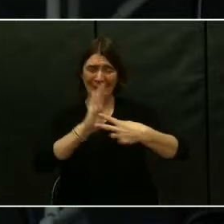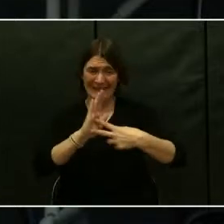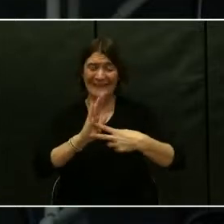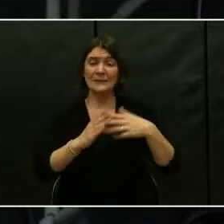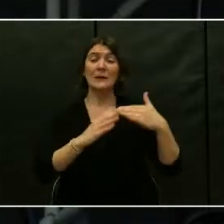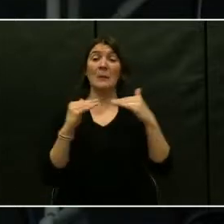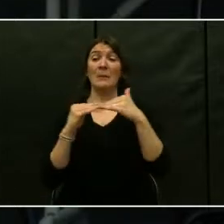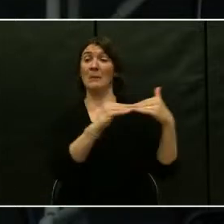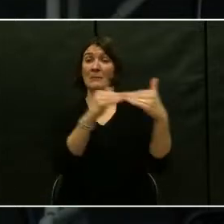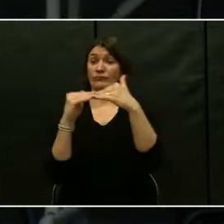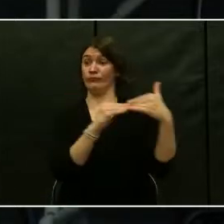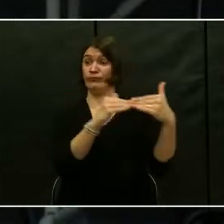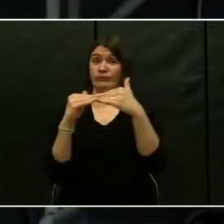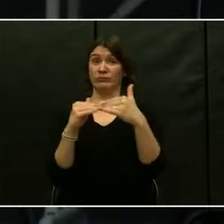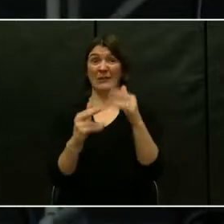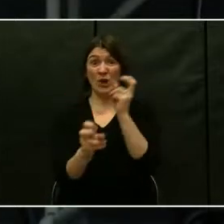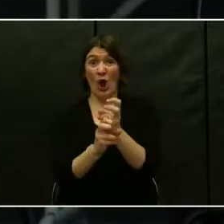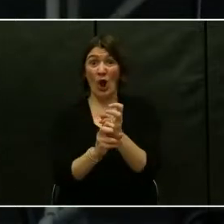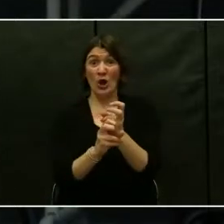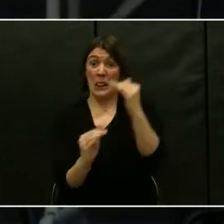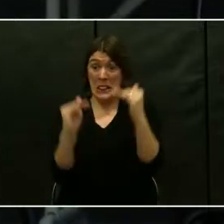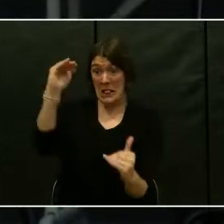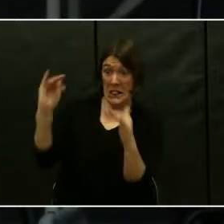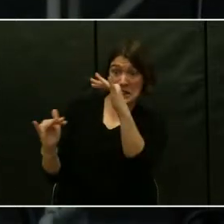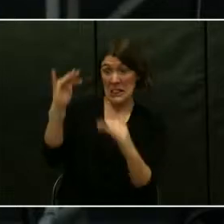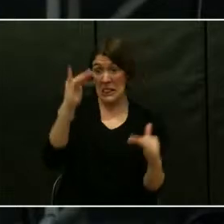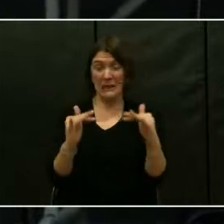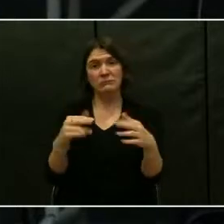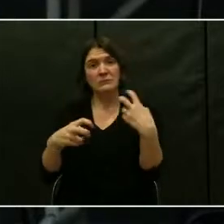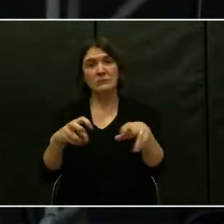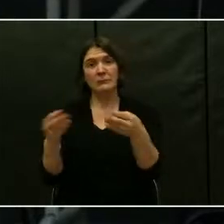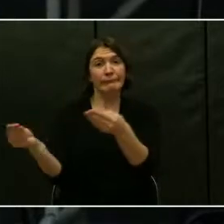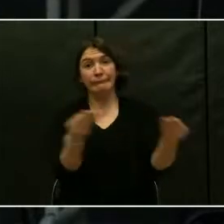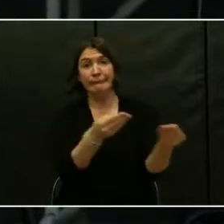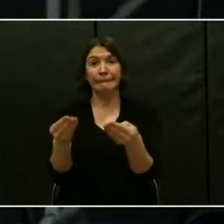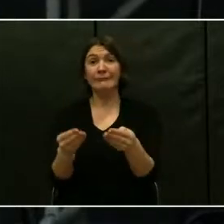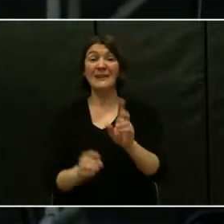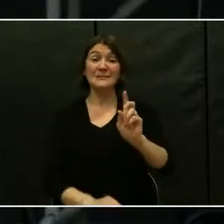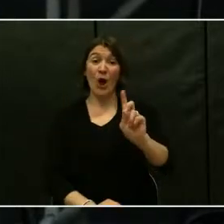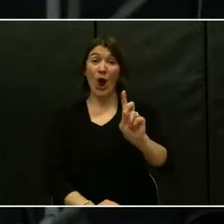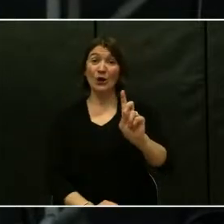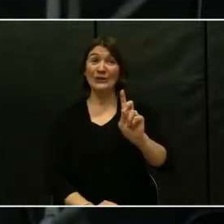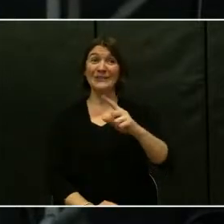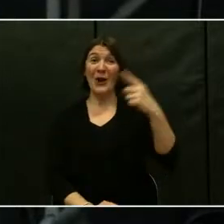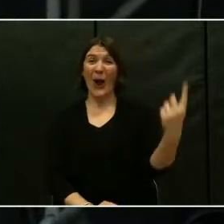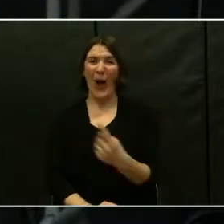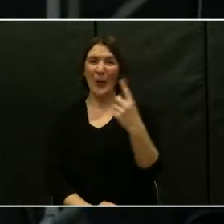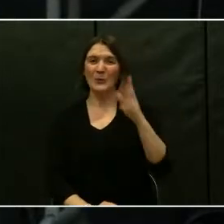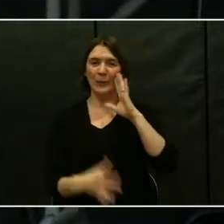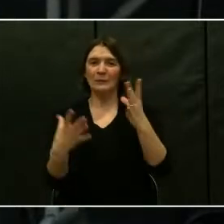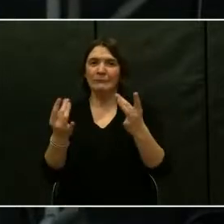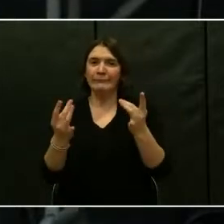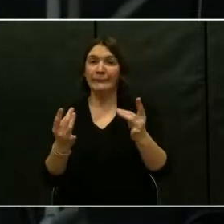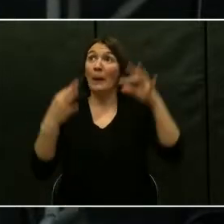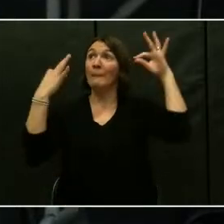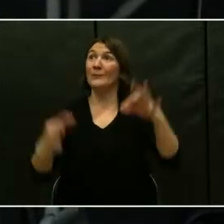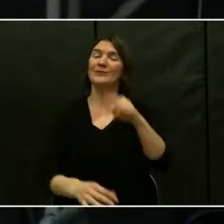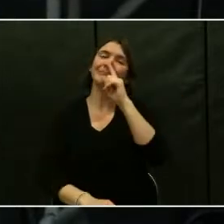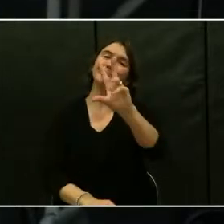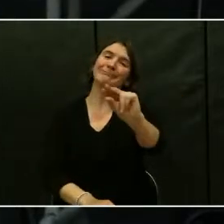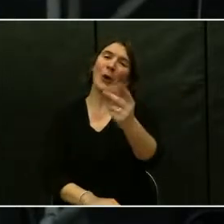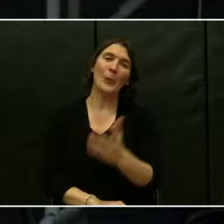power is hard the truth is democracy is always going to be